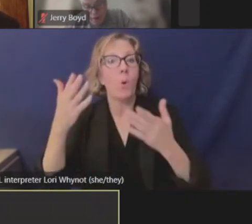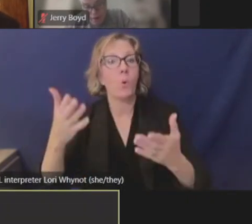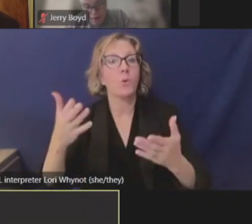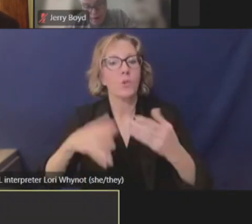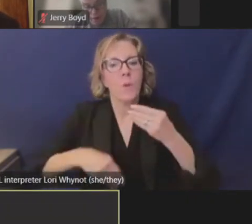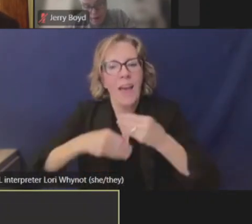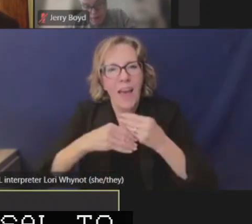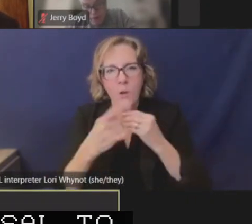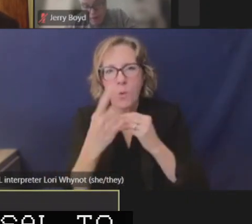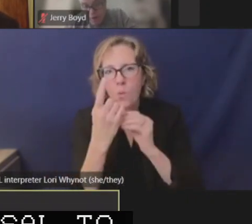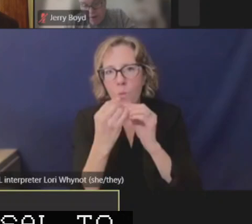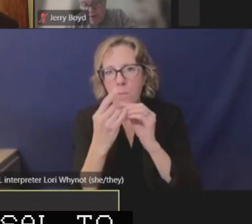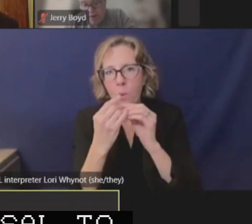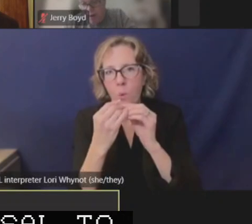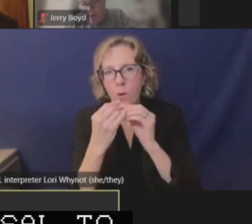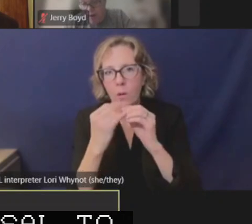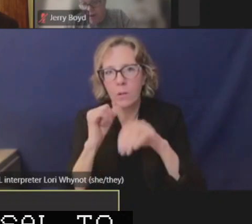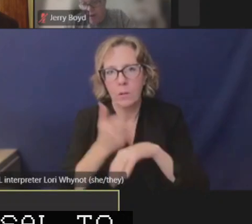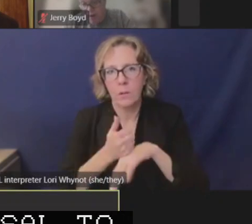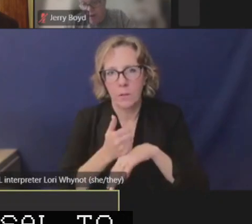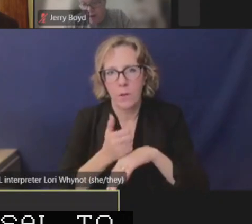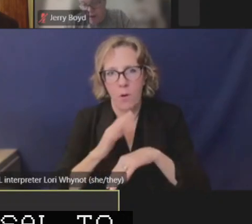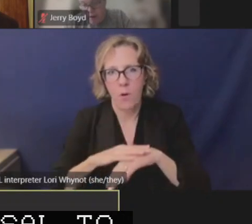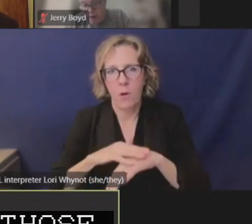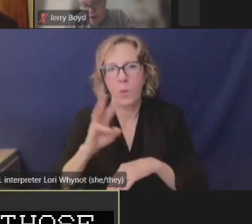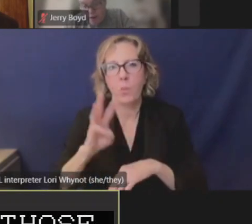two stations on the Worcester Framingham line.